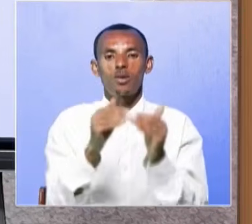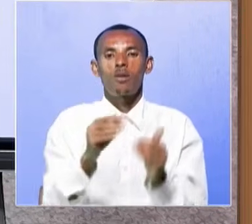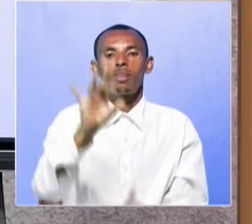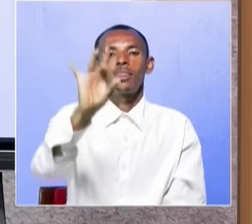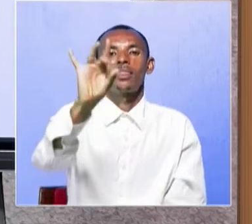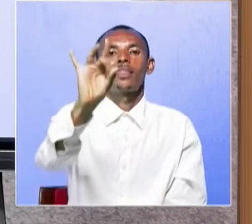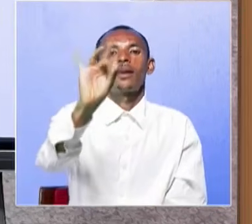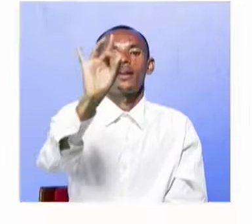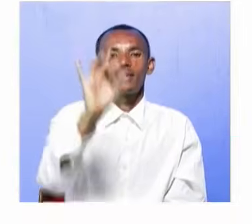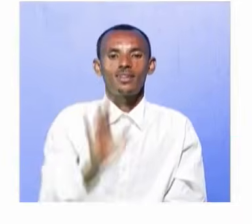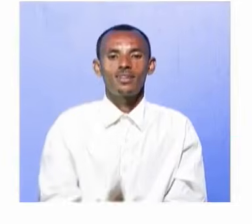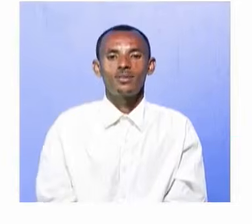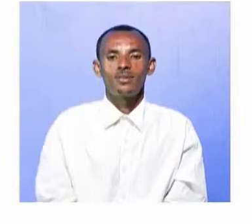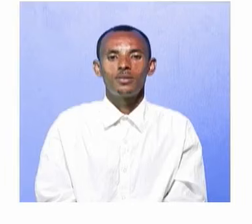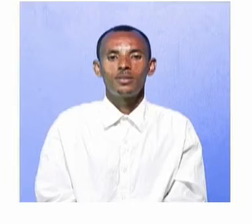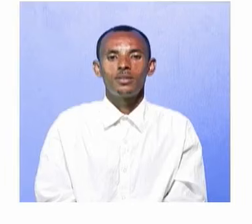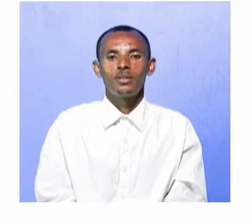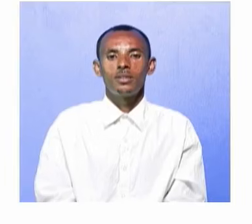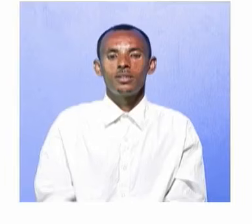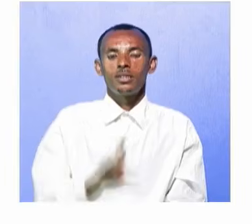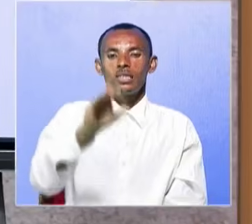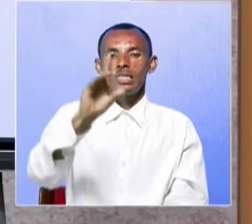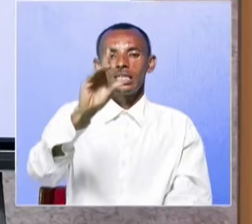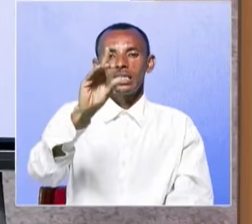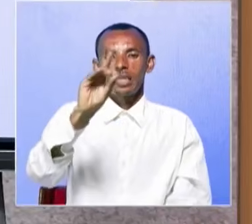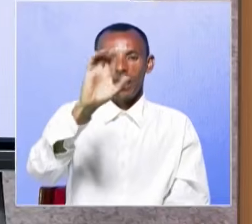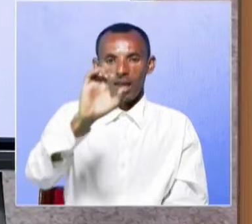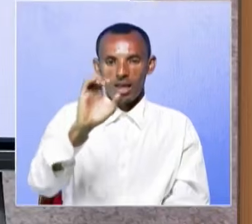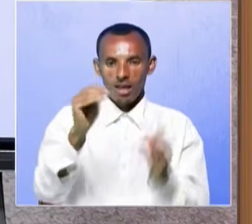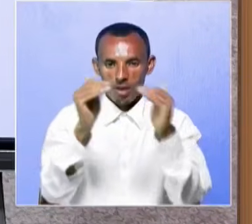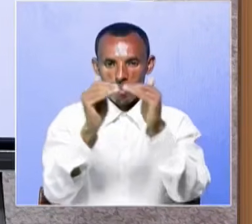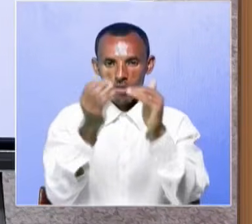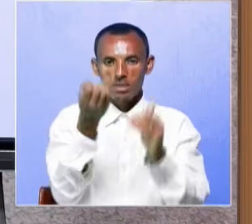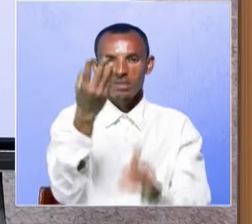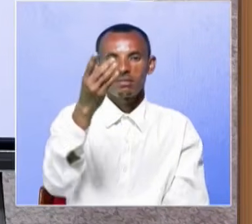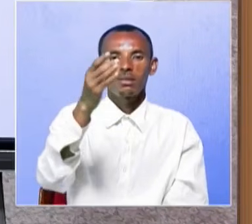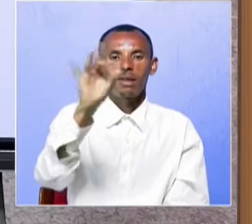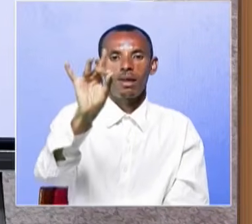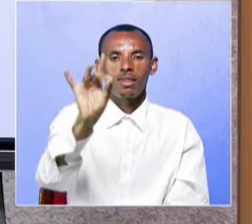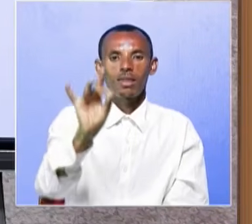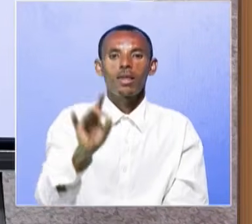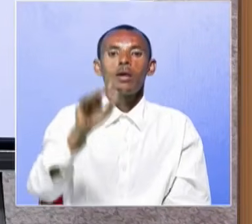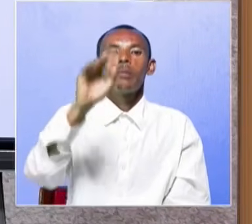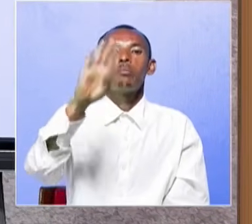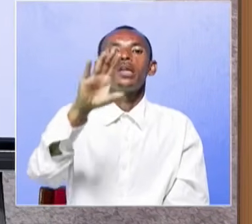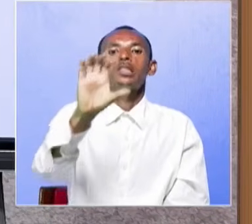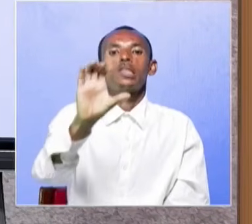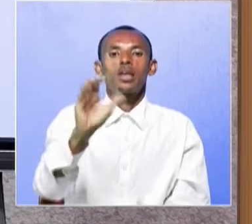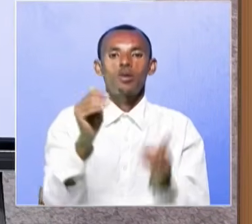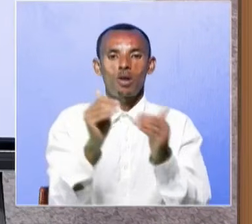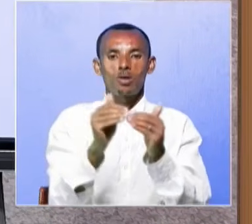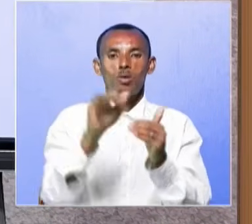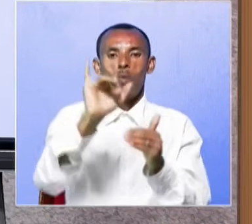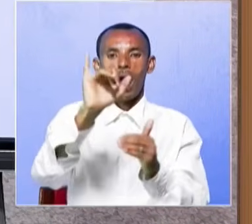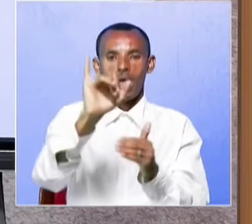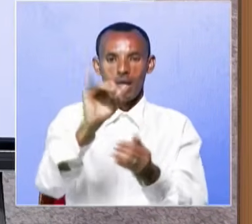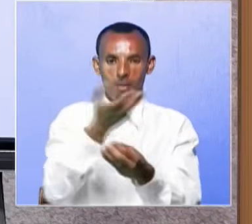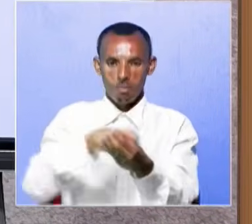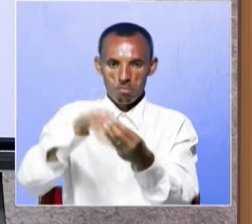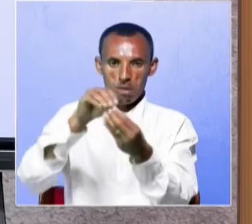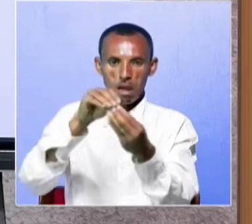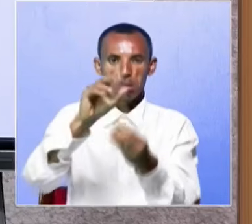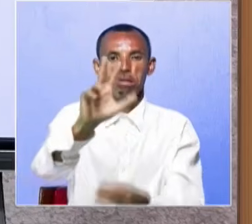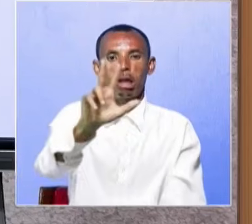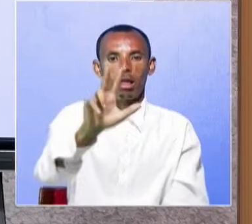8, okay? DE is 8, and BC is y plus 3,